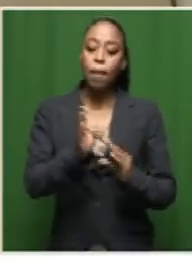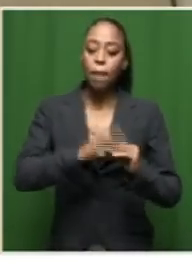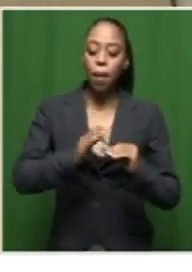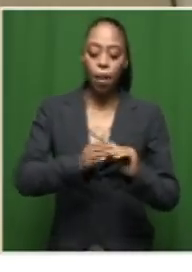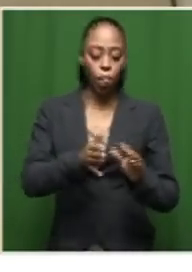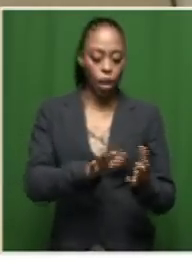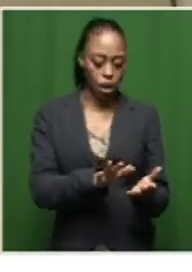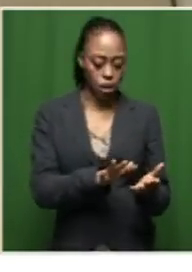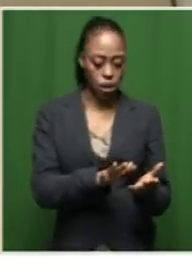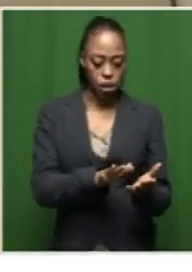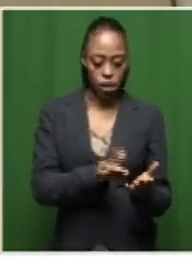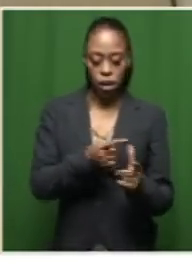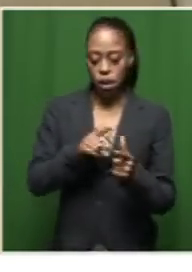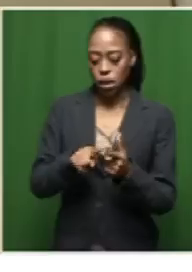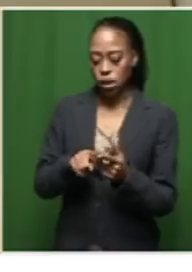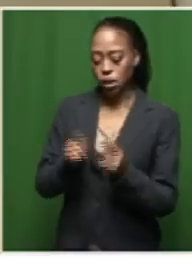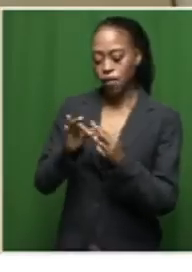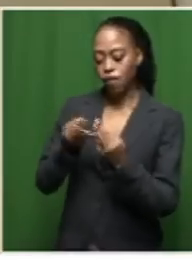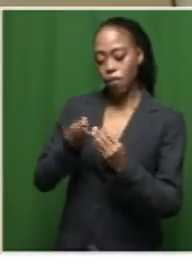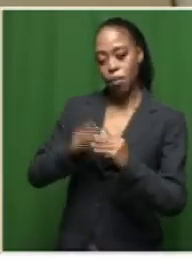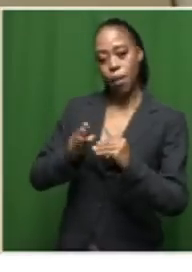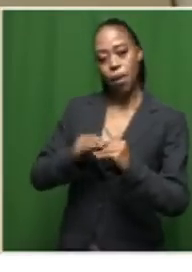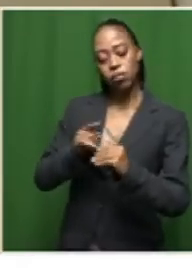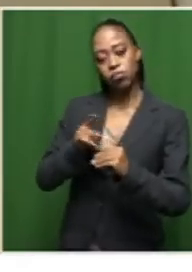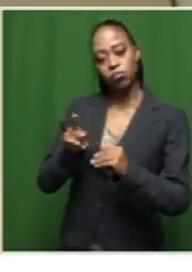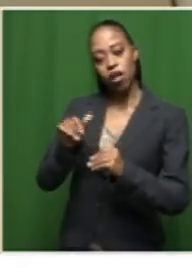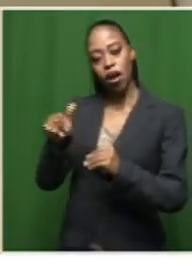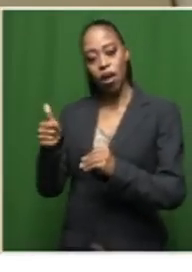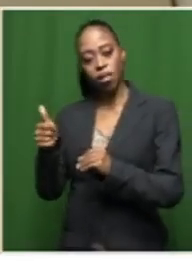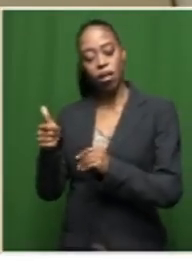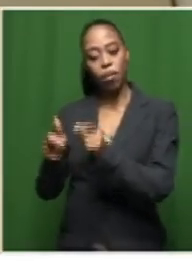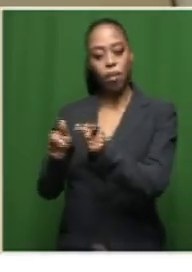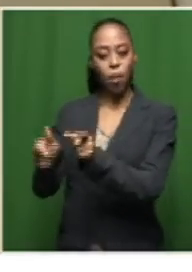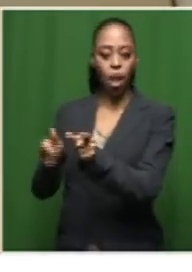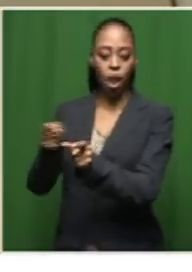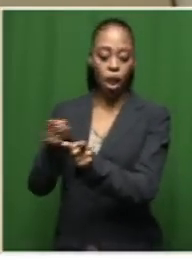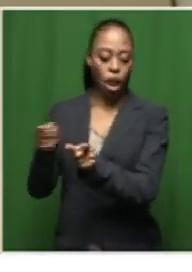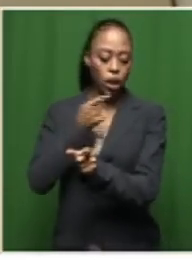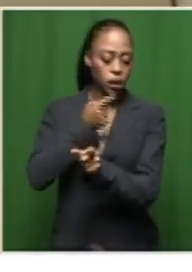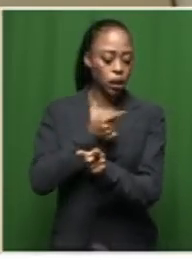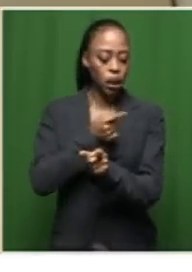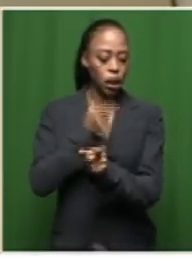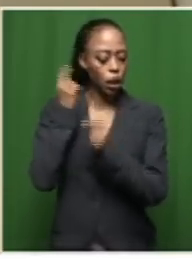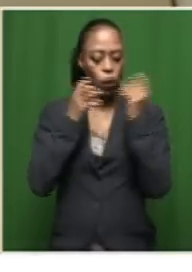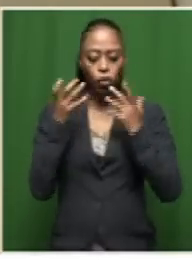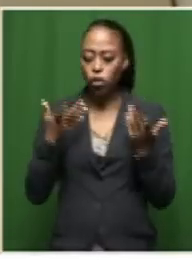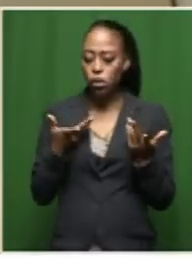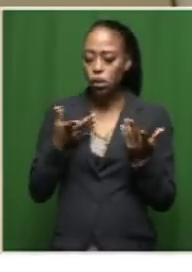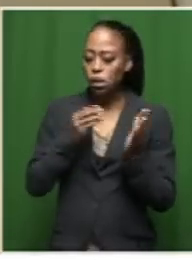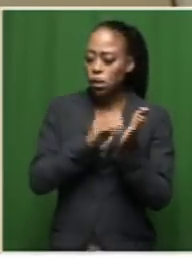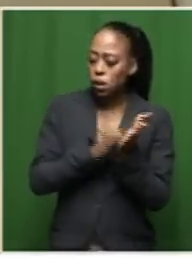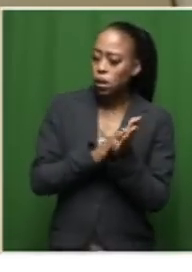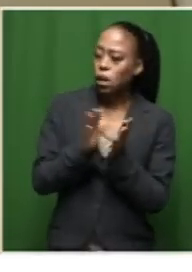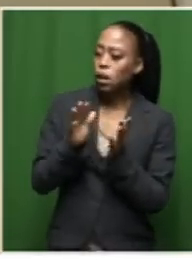member passes away, then the family members or other persons are confused as